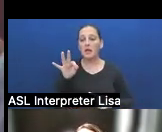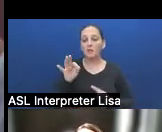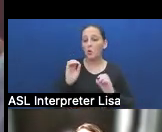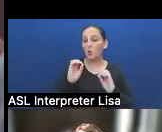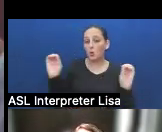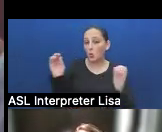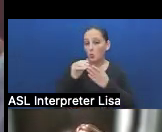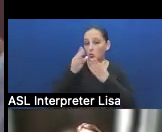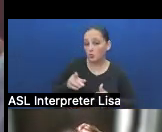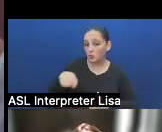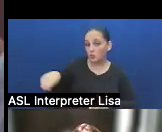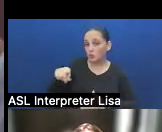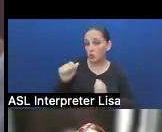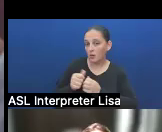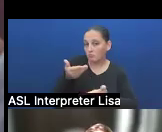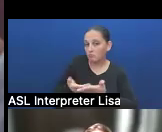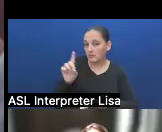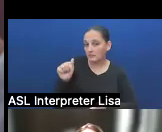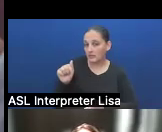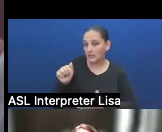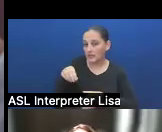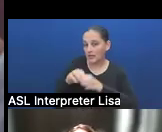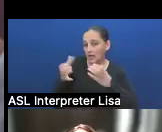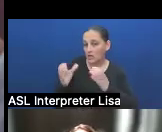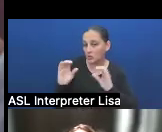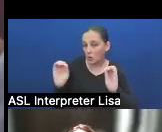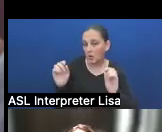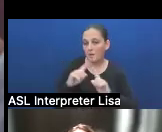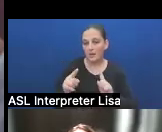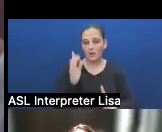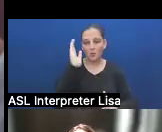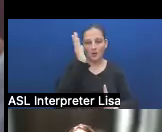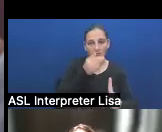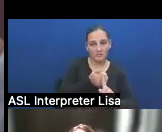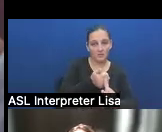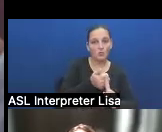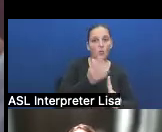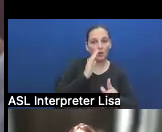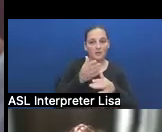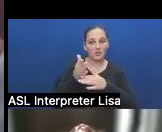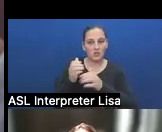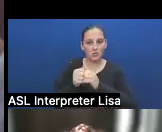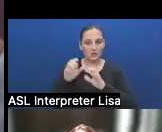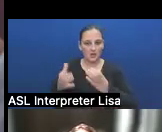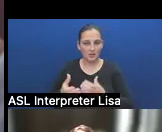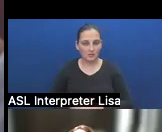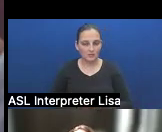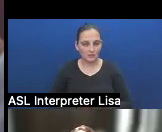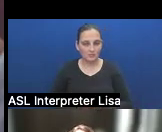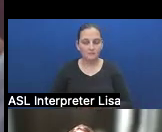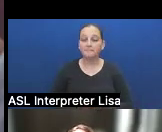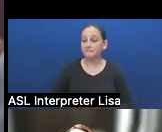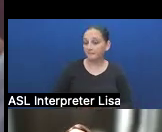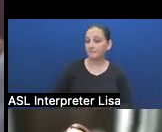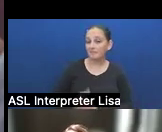students with documented disabilities in the class, but the presentation will be shared with the class? It's a good